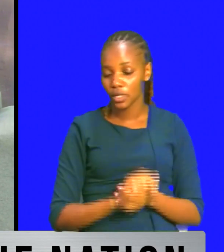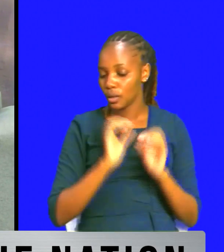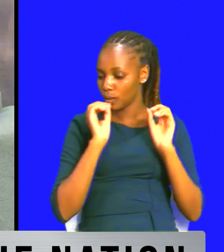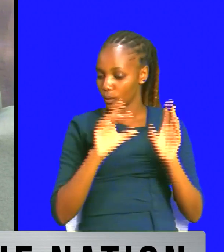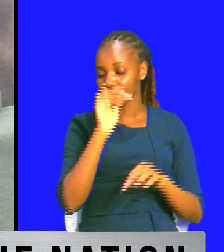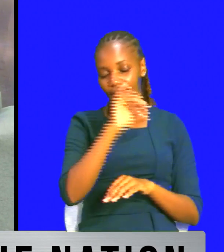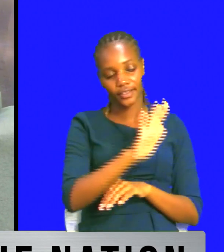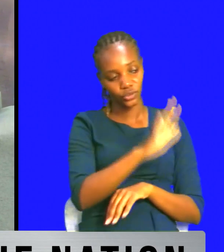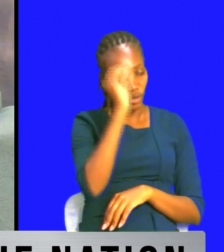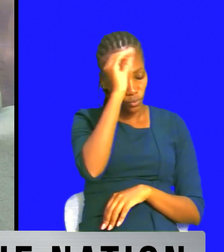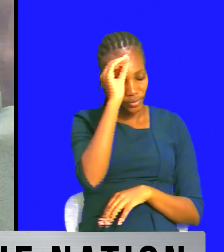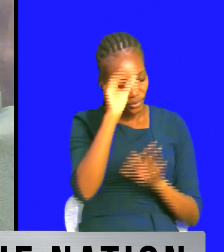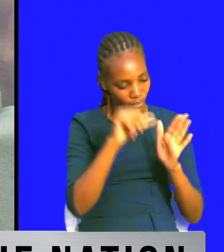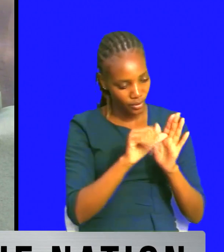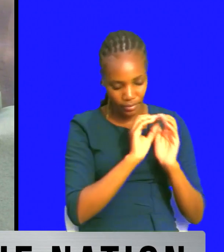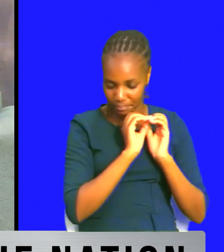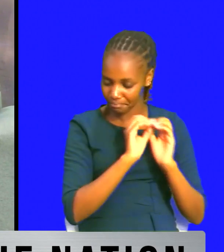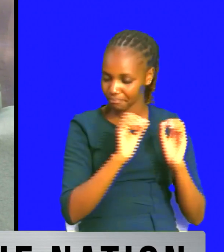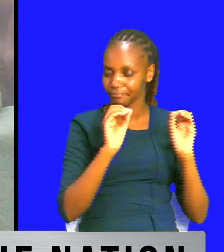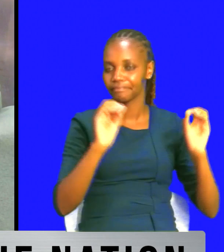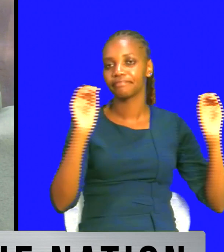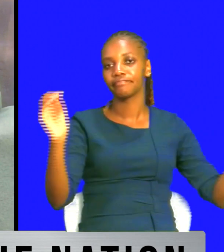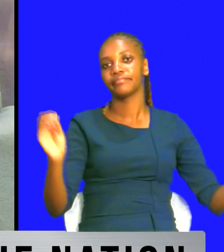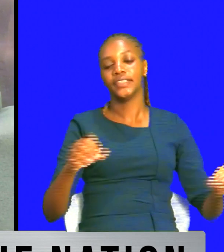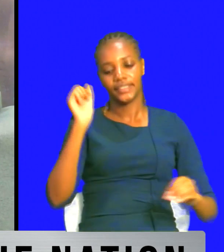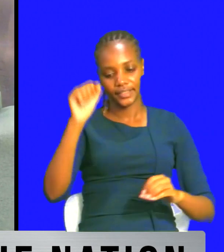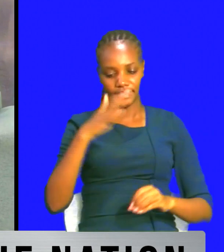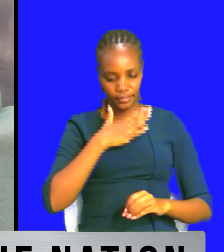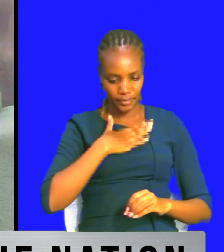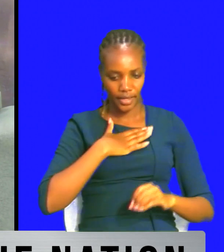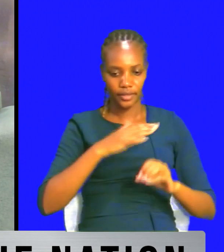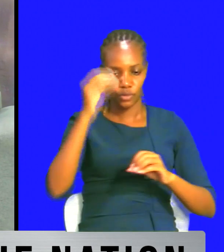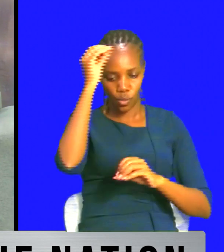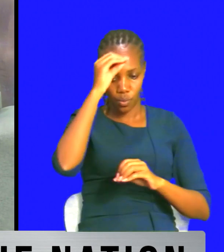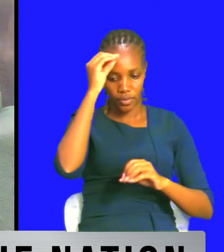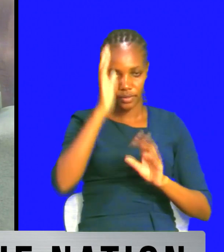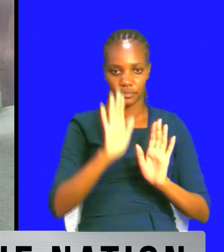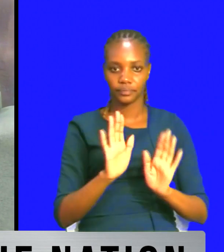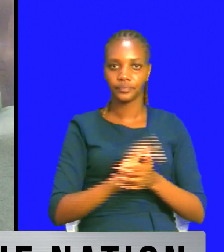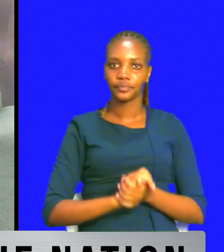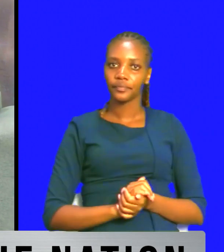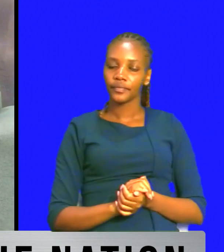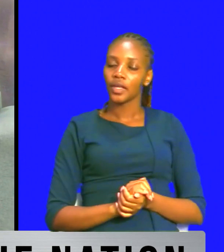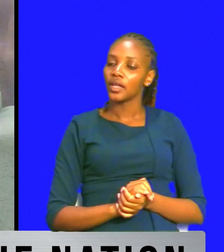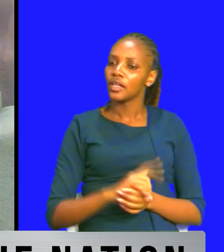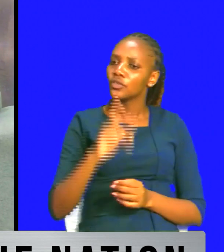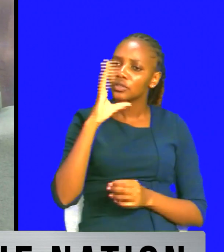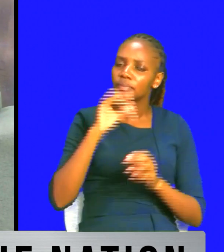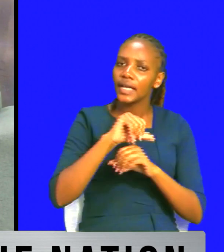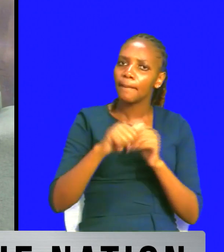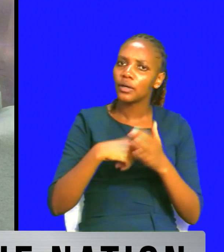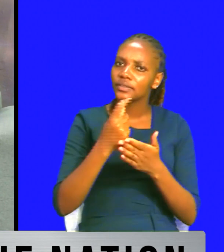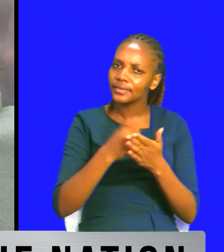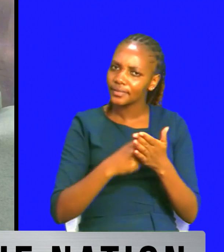Yes. That's your opinion. It's my opinion. Now, you've just spoken about signatures. Can you